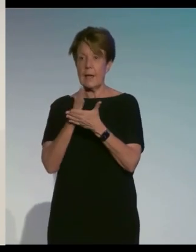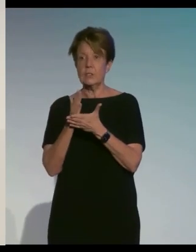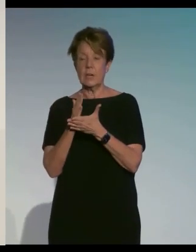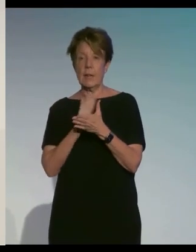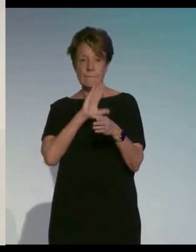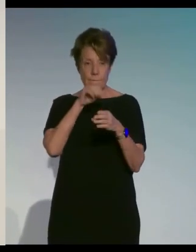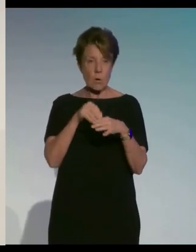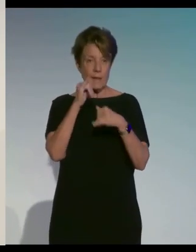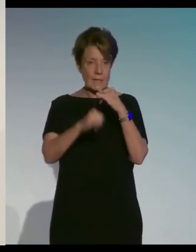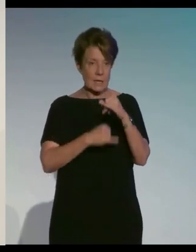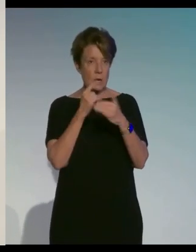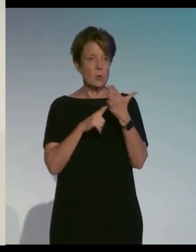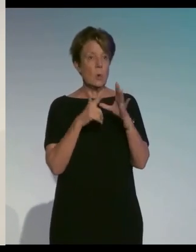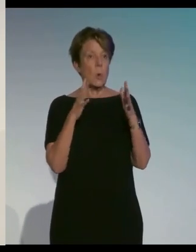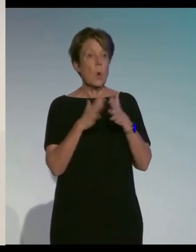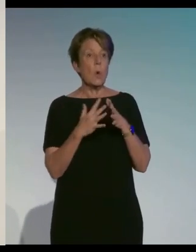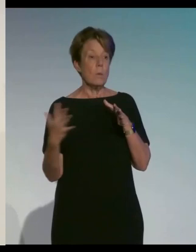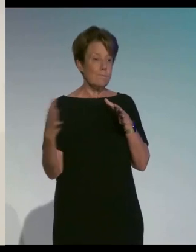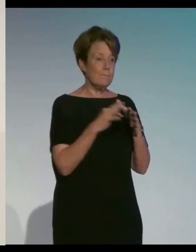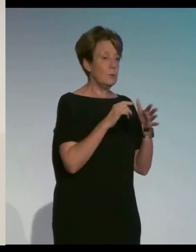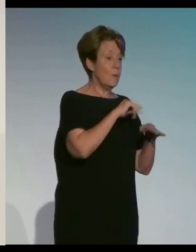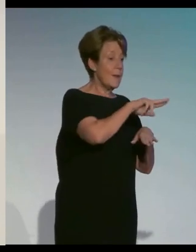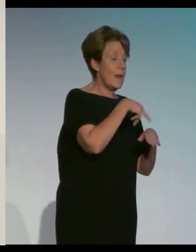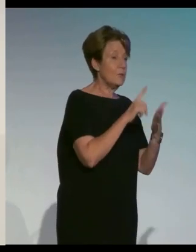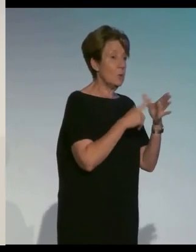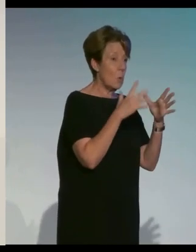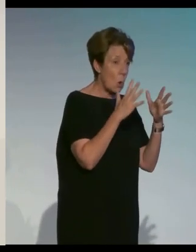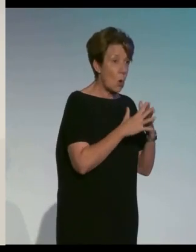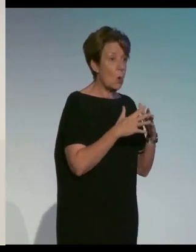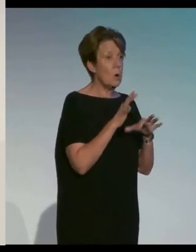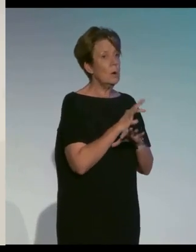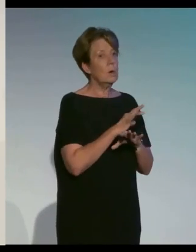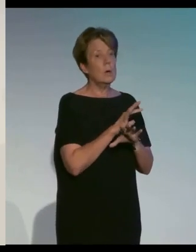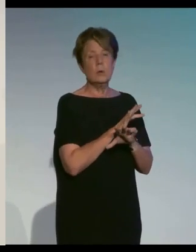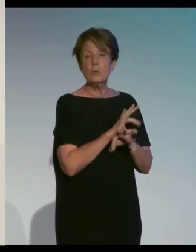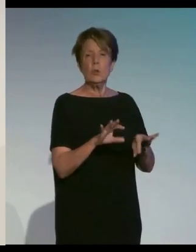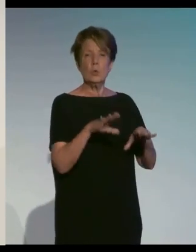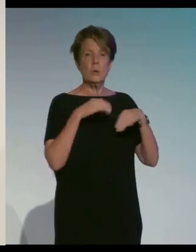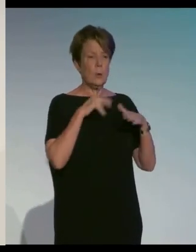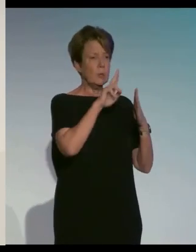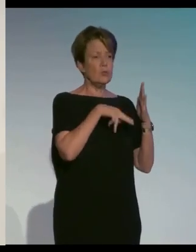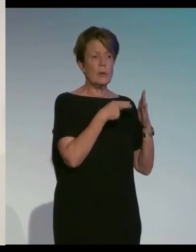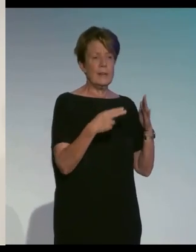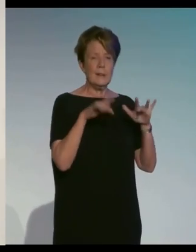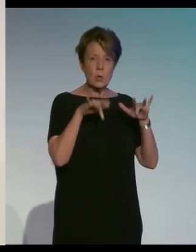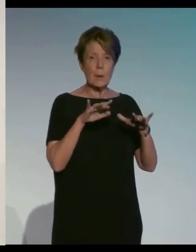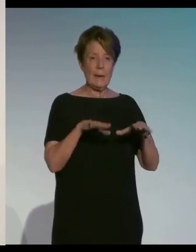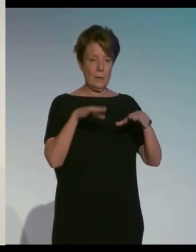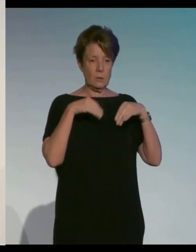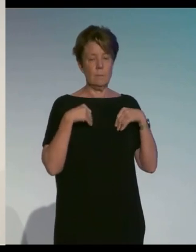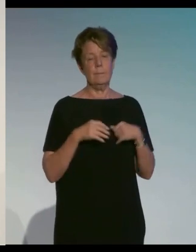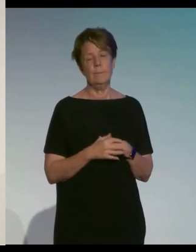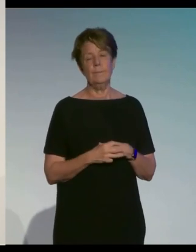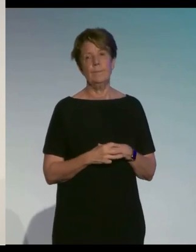into local law, not to adopt a treaty that hasn't been adopted, but to use it